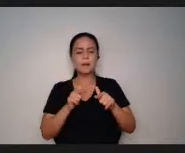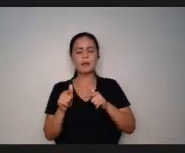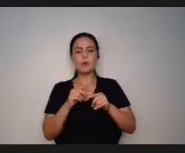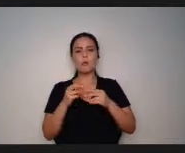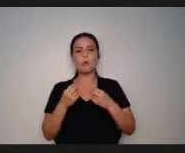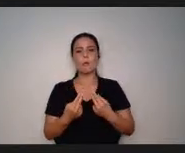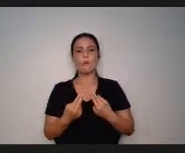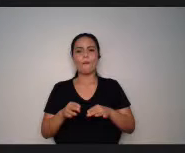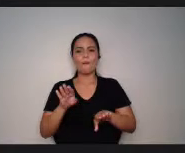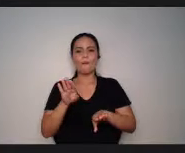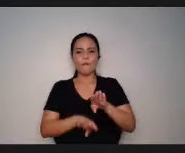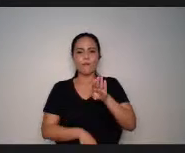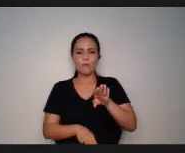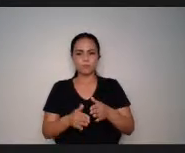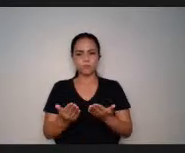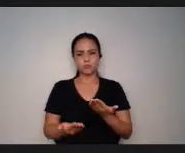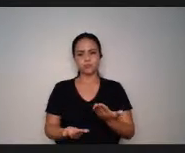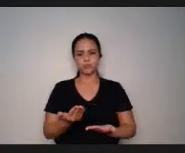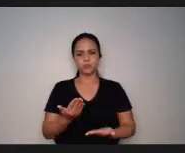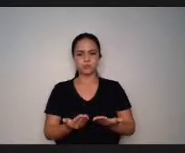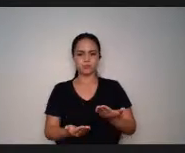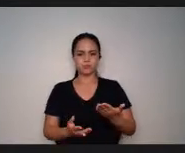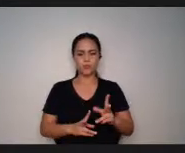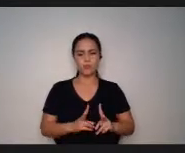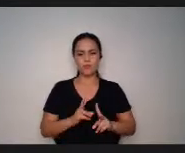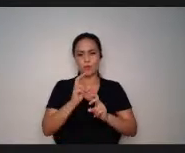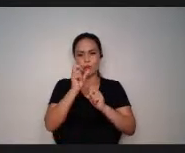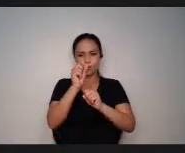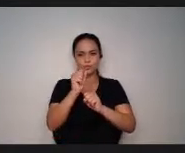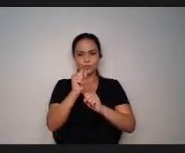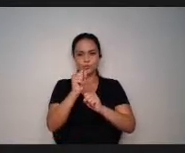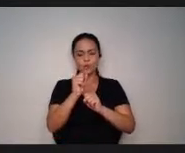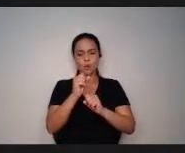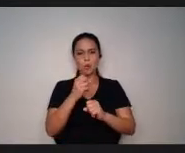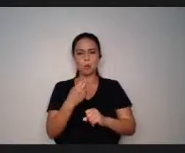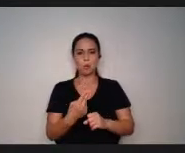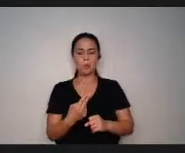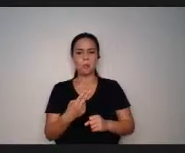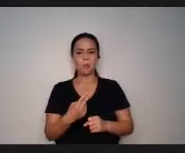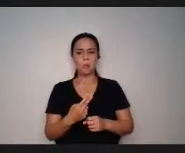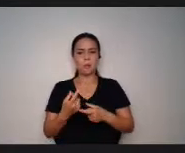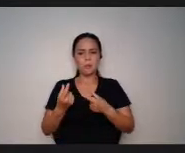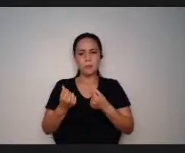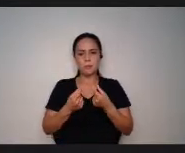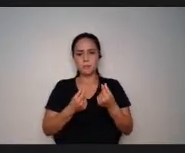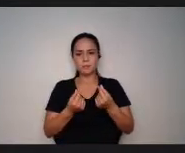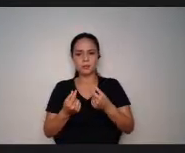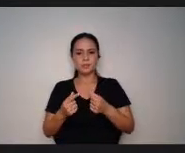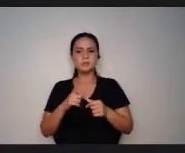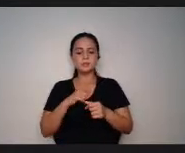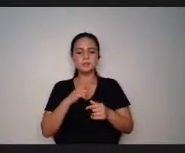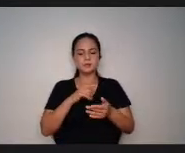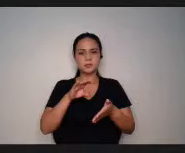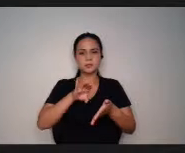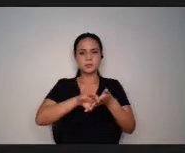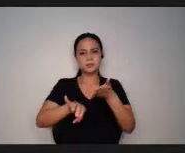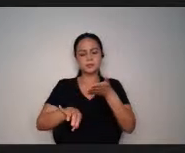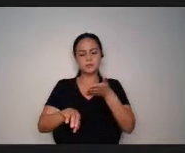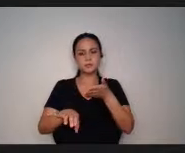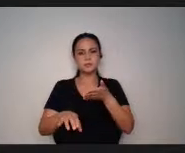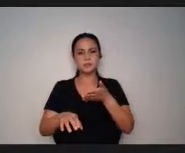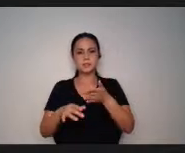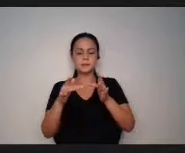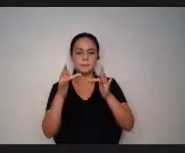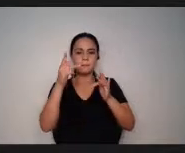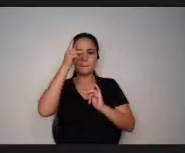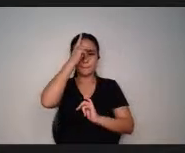theoretical model about the impact of people who are working very hard, putting a lot of effort in, but the rewards